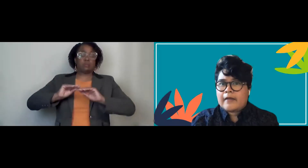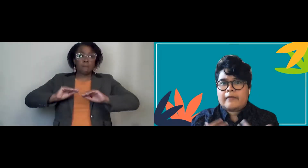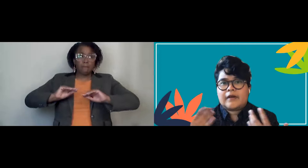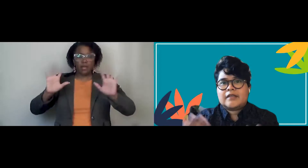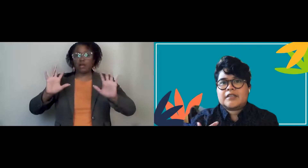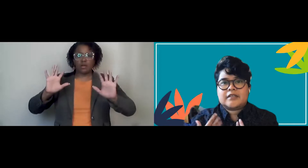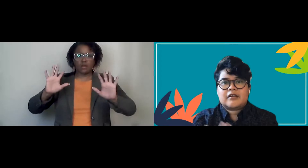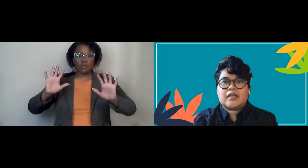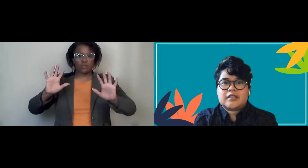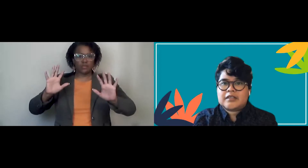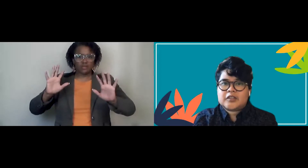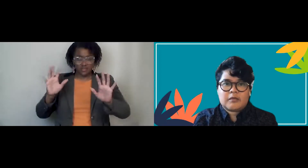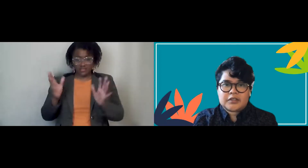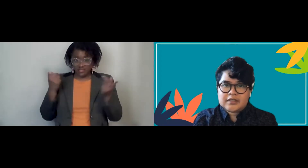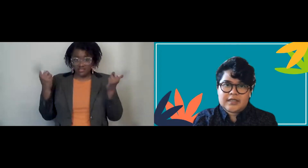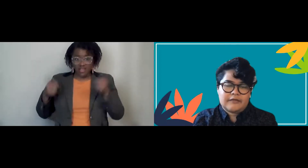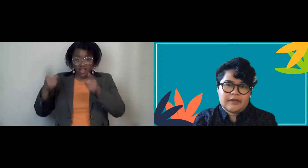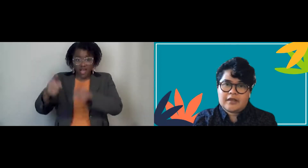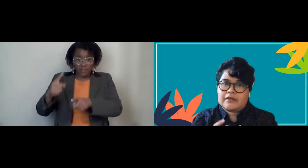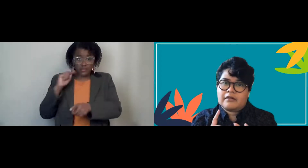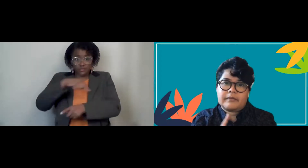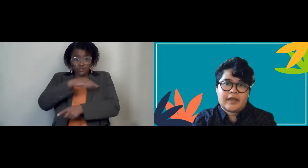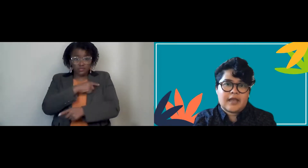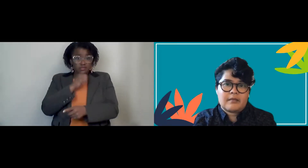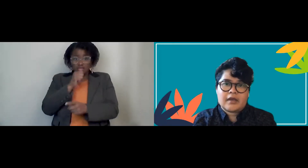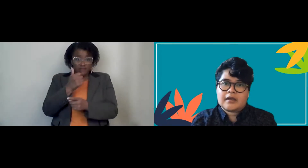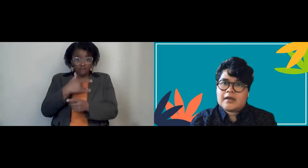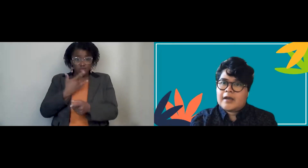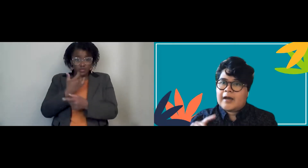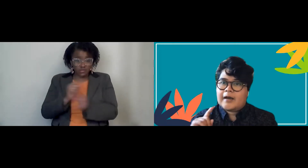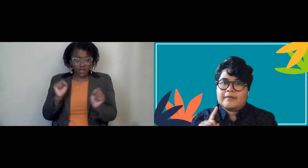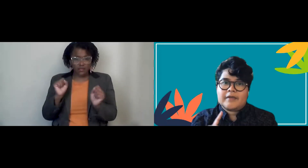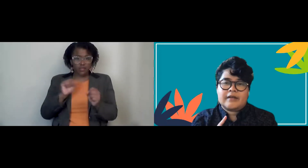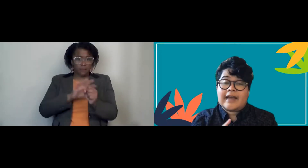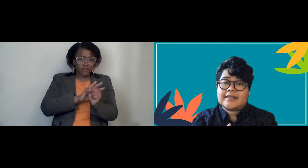that the conditions that are causing us so much unsafety, the pandemic,